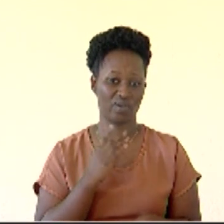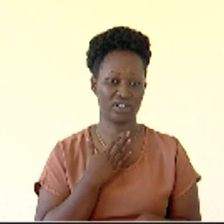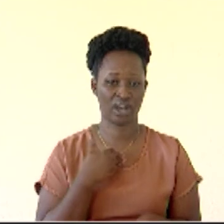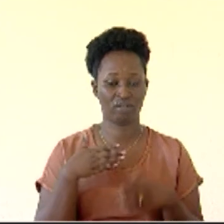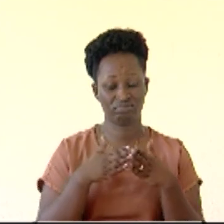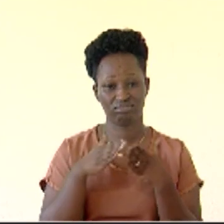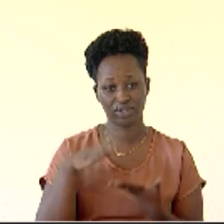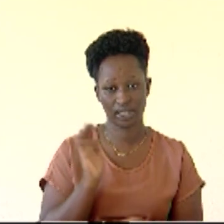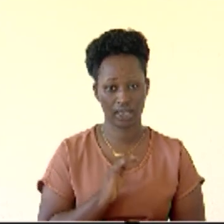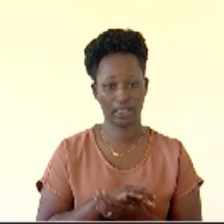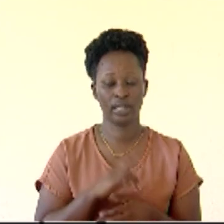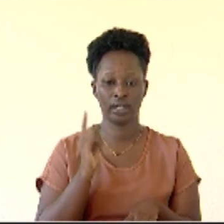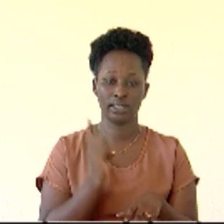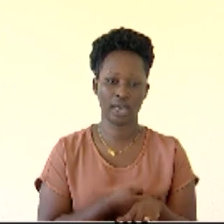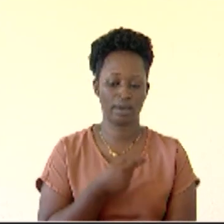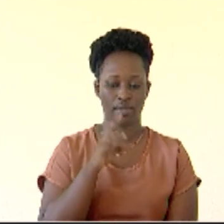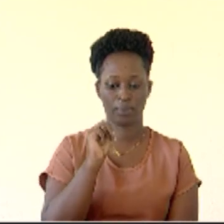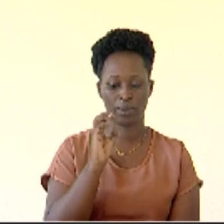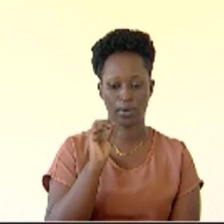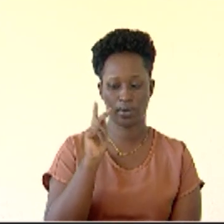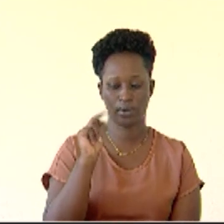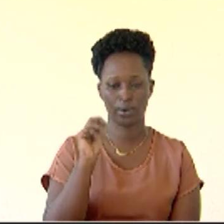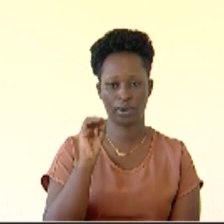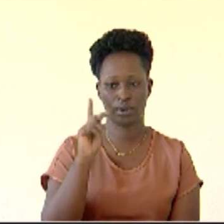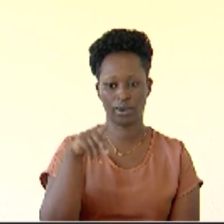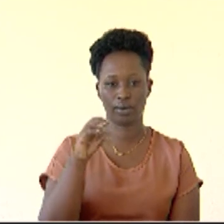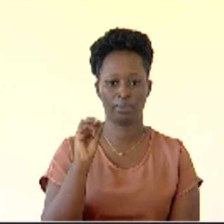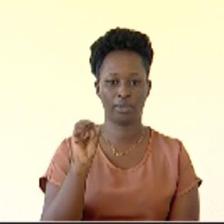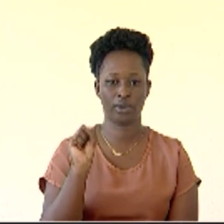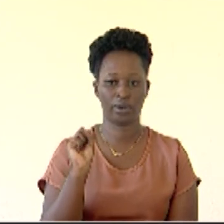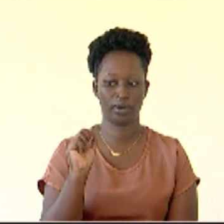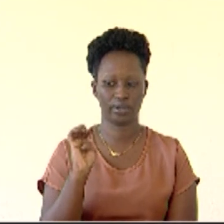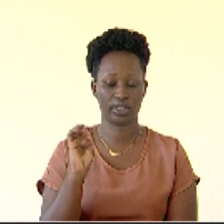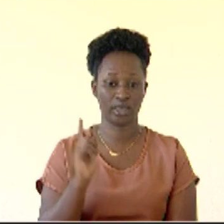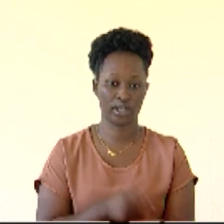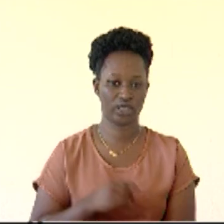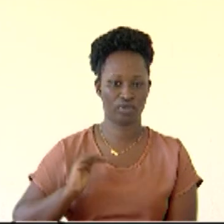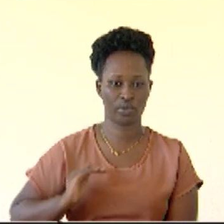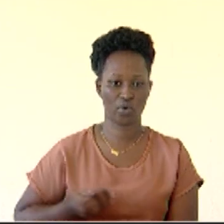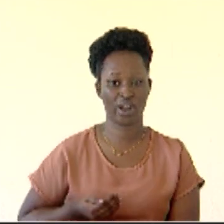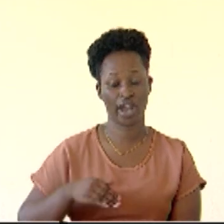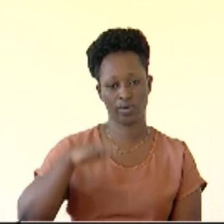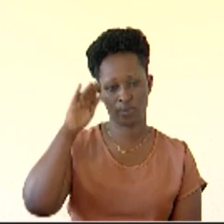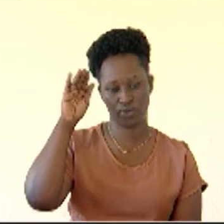begins at menopause and even continues as a woman gets old. This